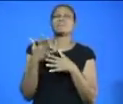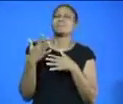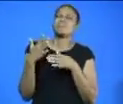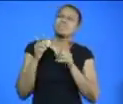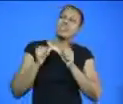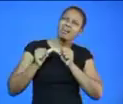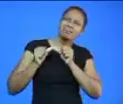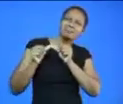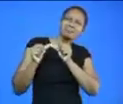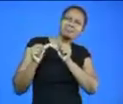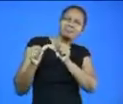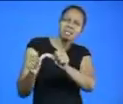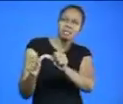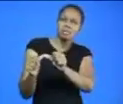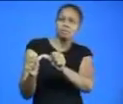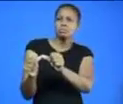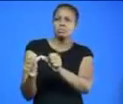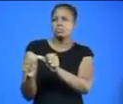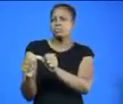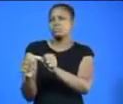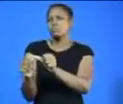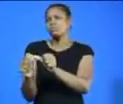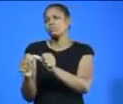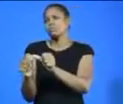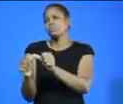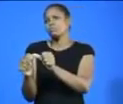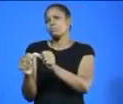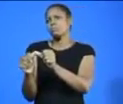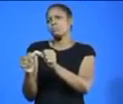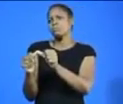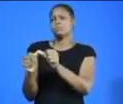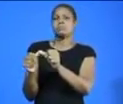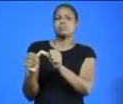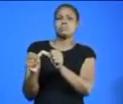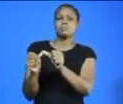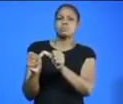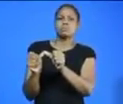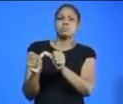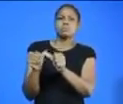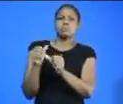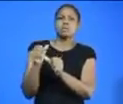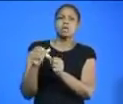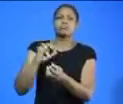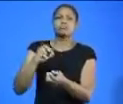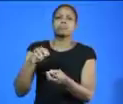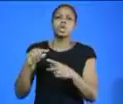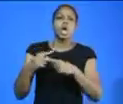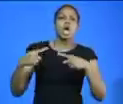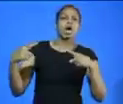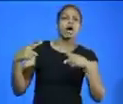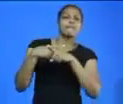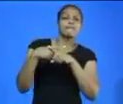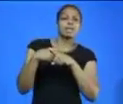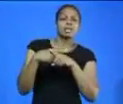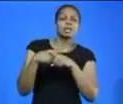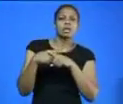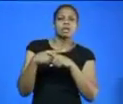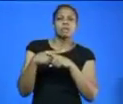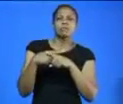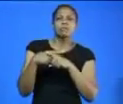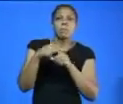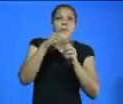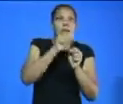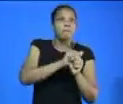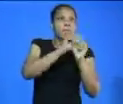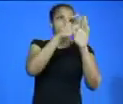unending, continuous saga of moving from the mountaintop to stuff in the valley.